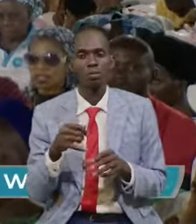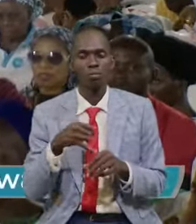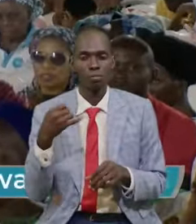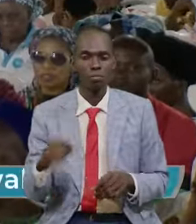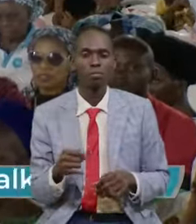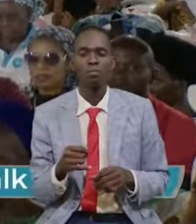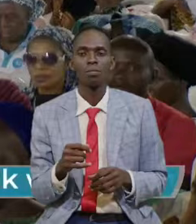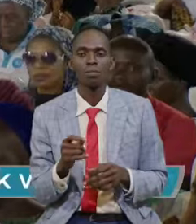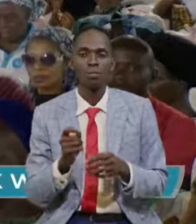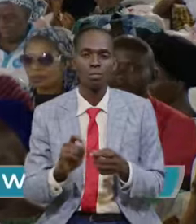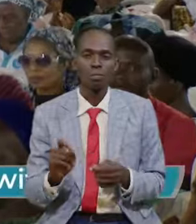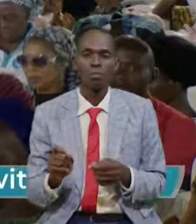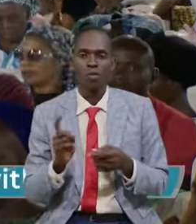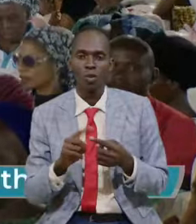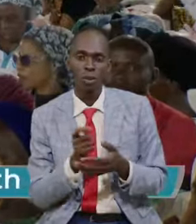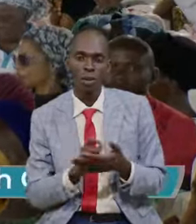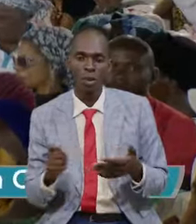to do the writing themselves.